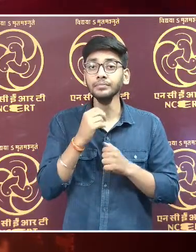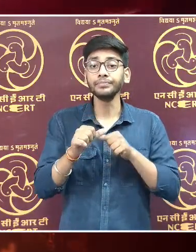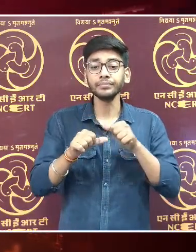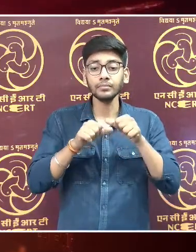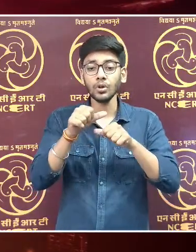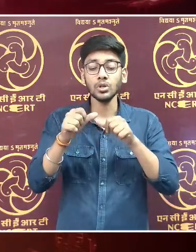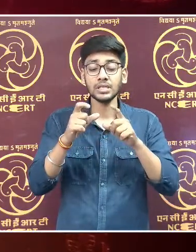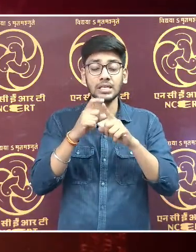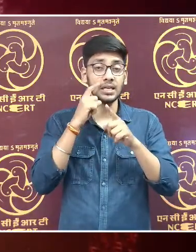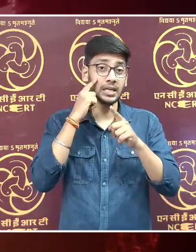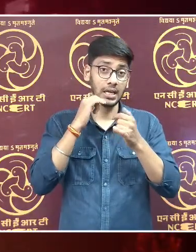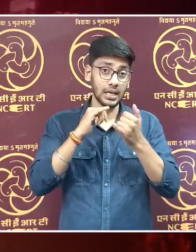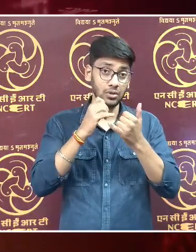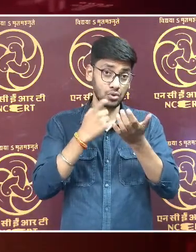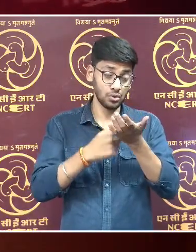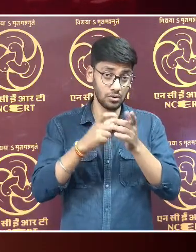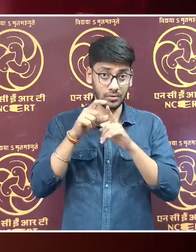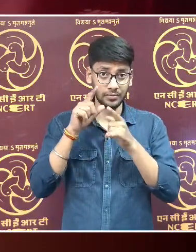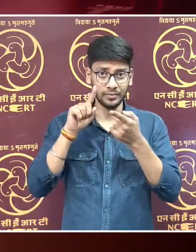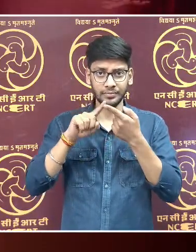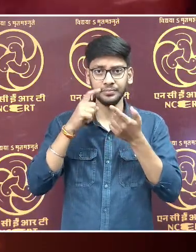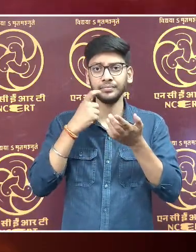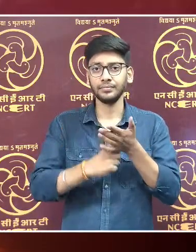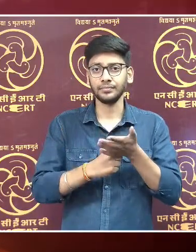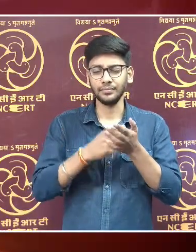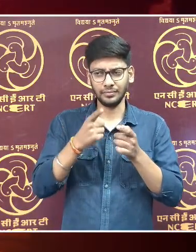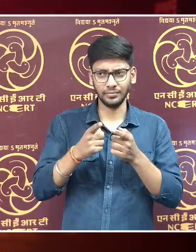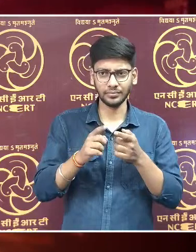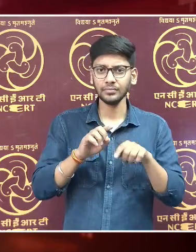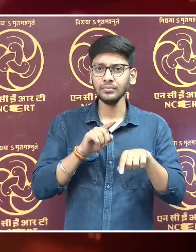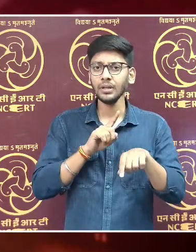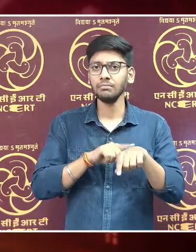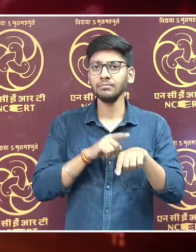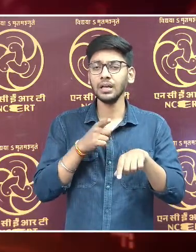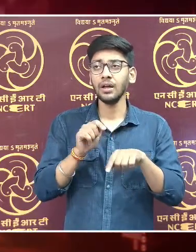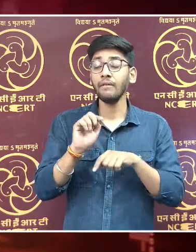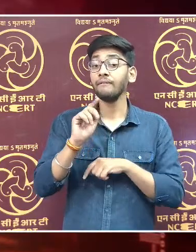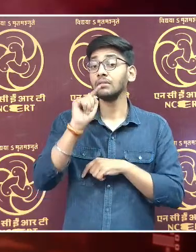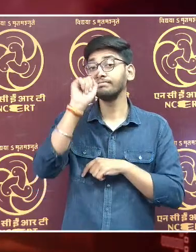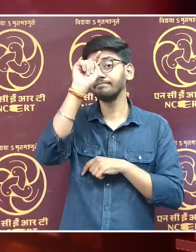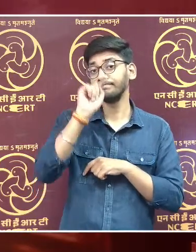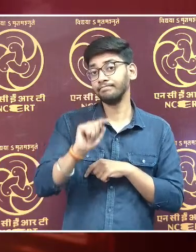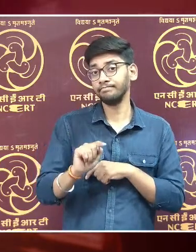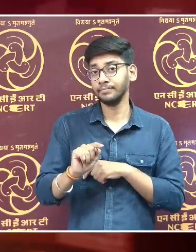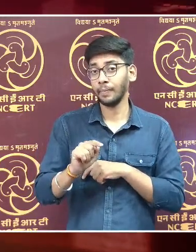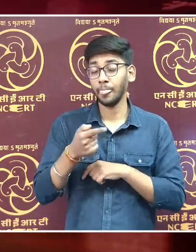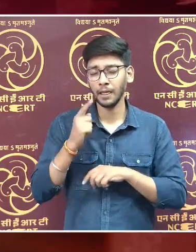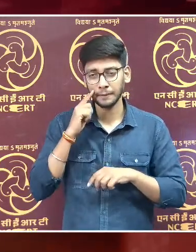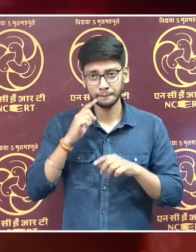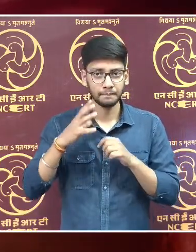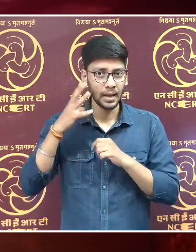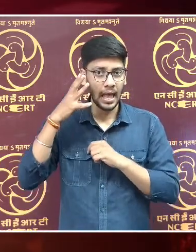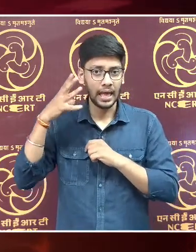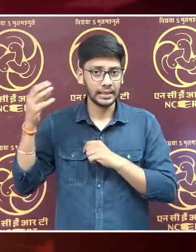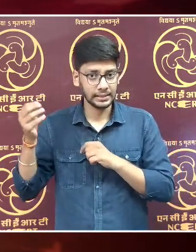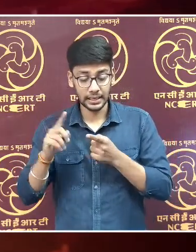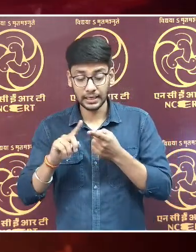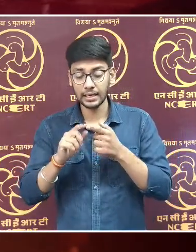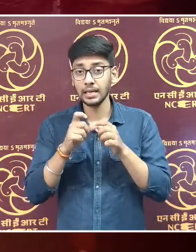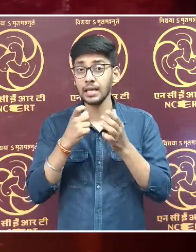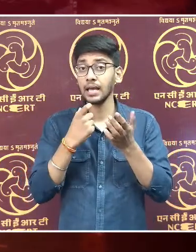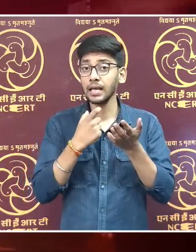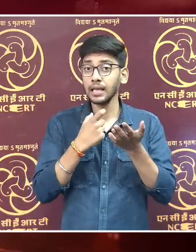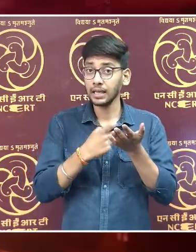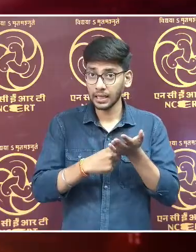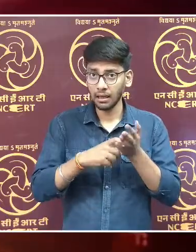disorder. So for this purpose, we have prepared a checklist. Like I told you about the external ear anomalies, and then how